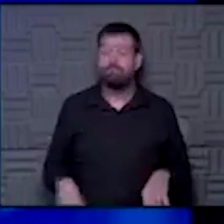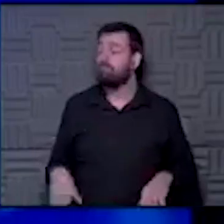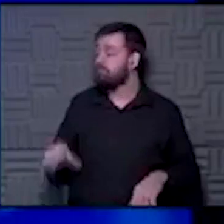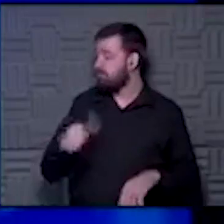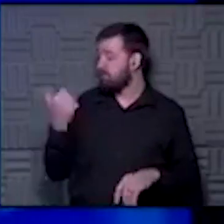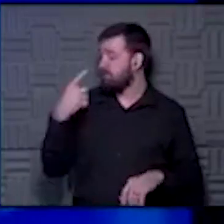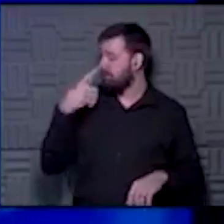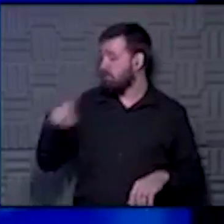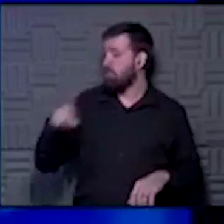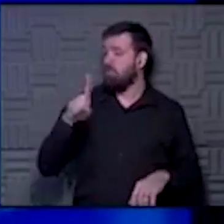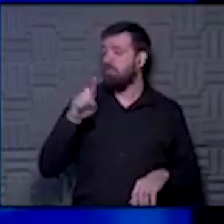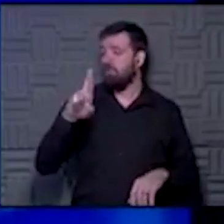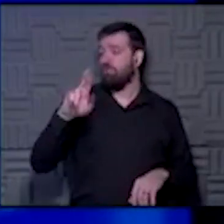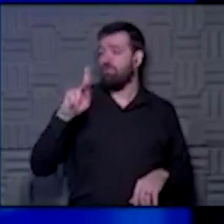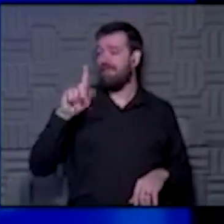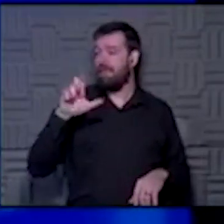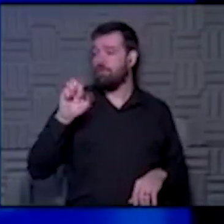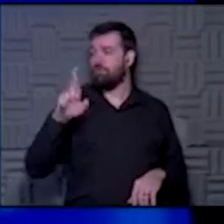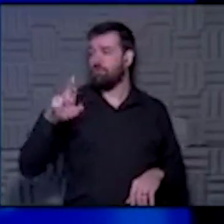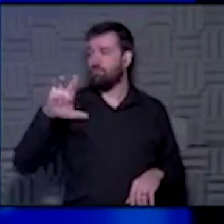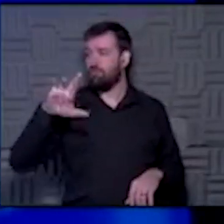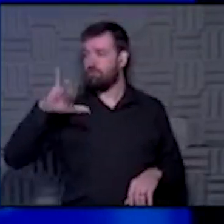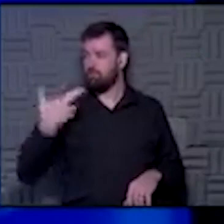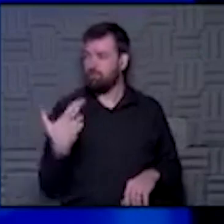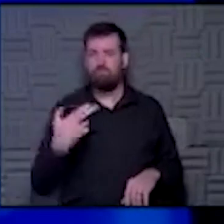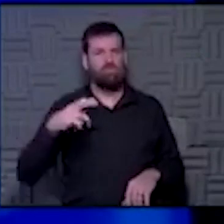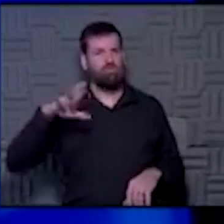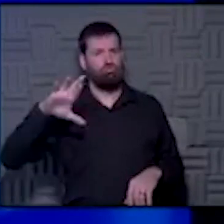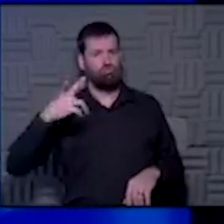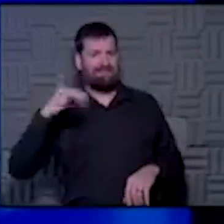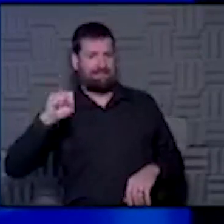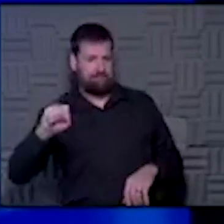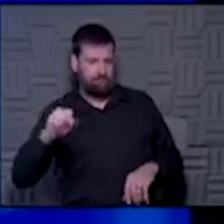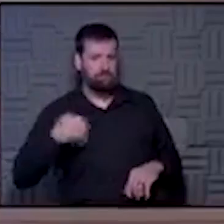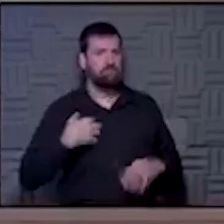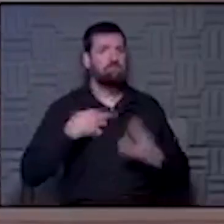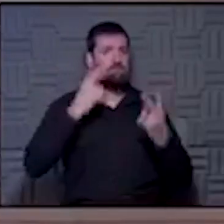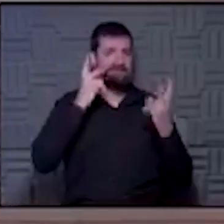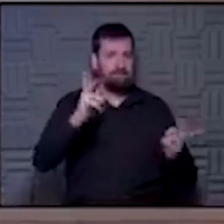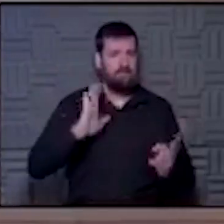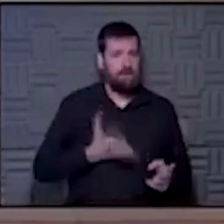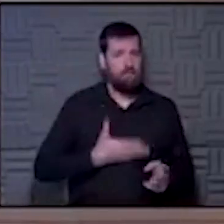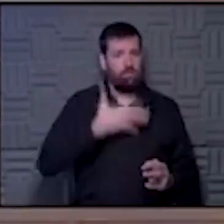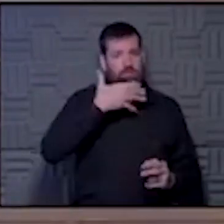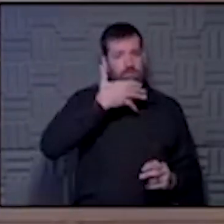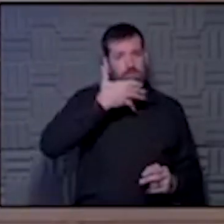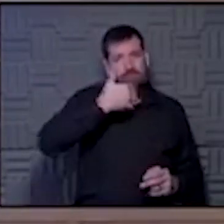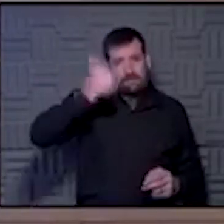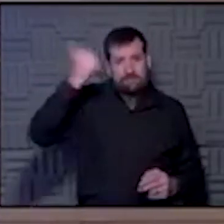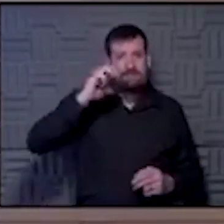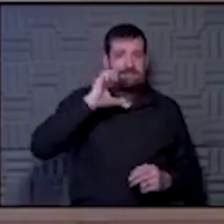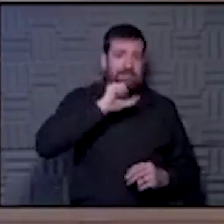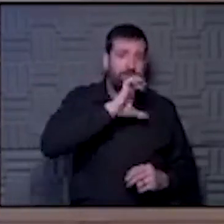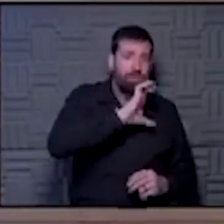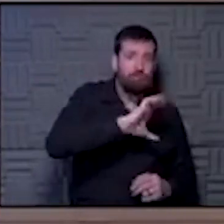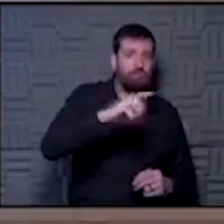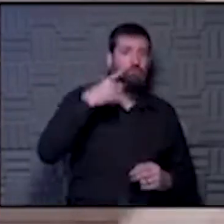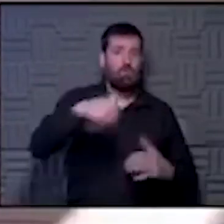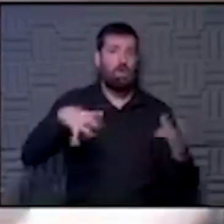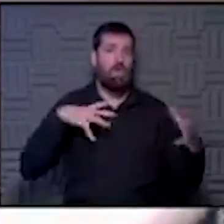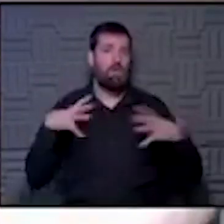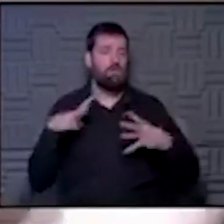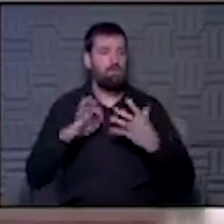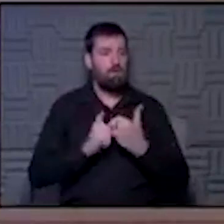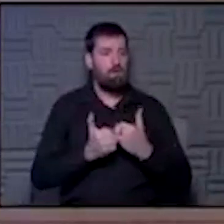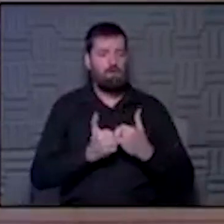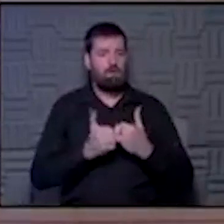one for Dr. Callender Rich. Chris says, how should we handle seeing our seniors and elderly for the holidays? What are your suggestions? I